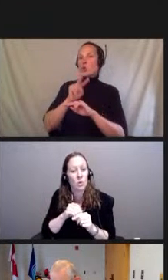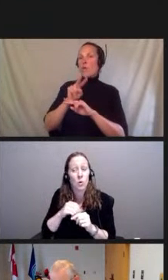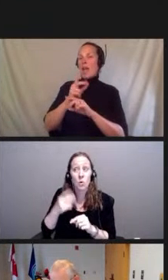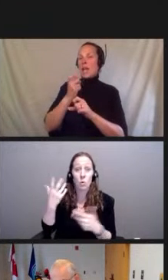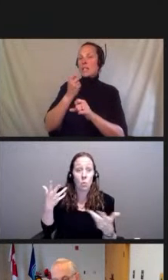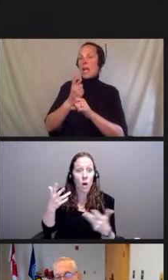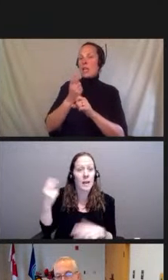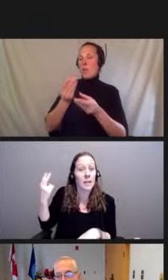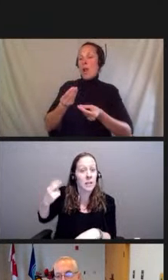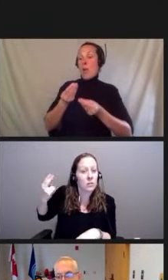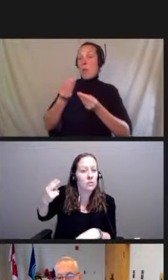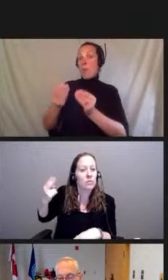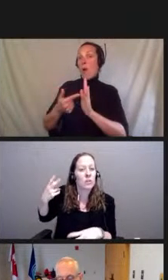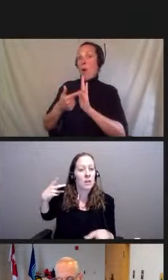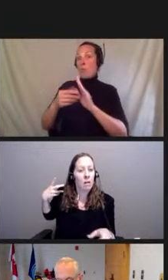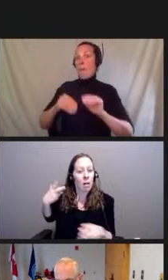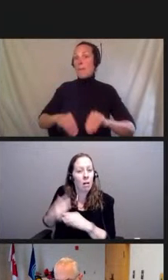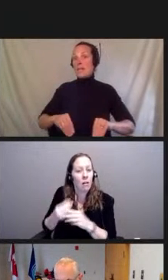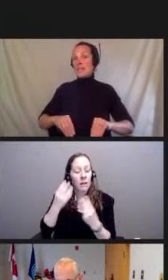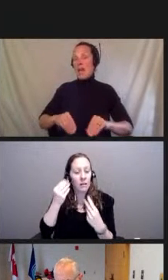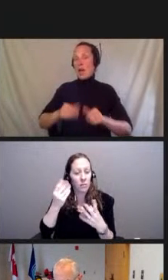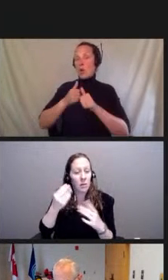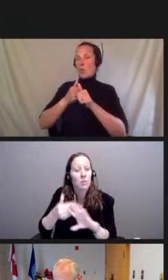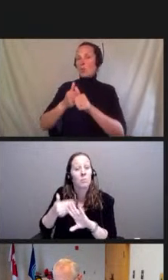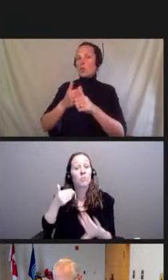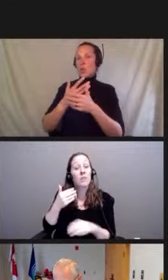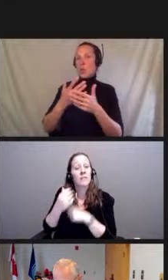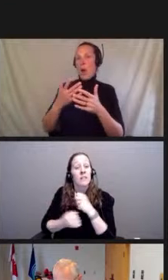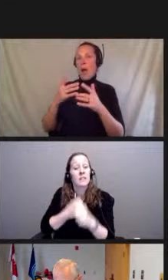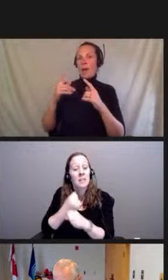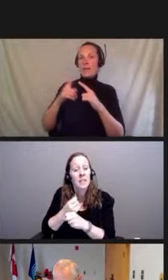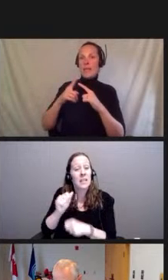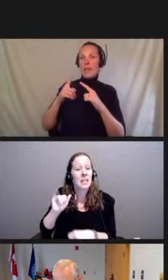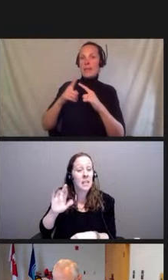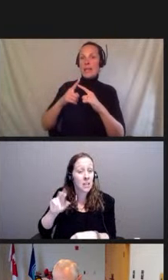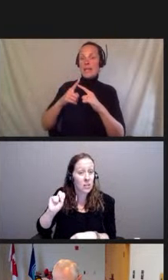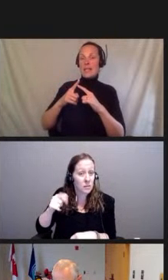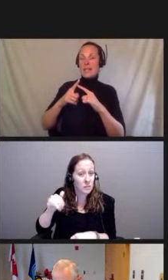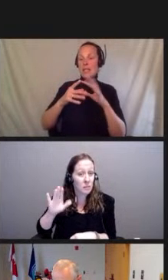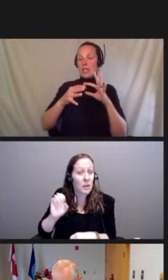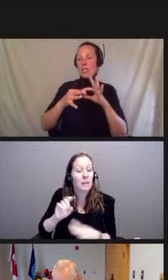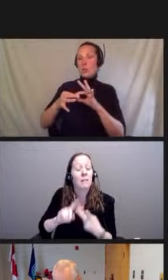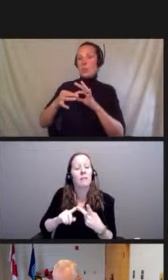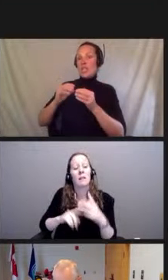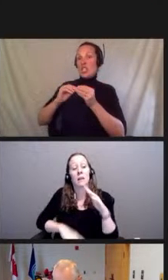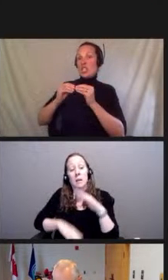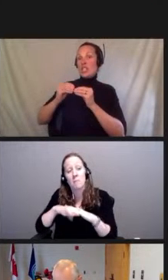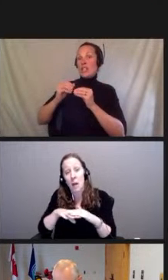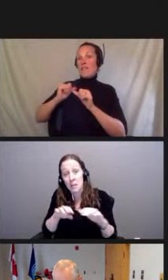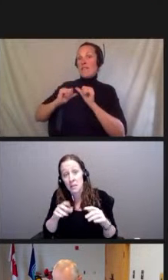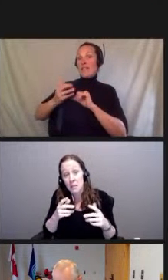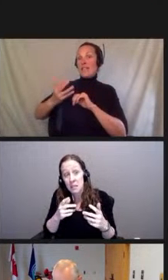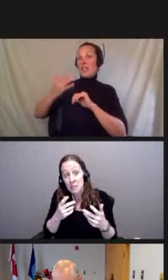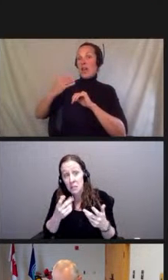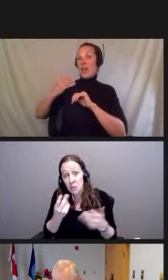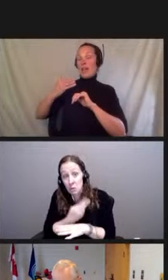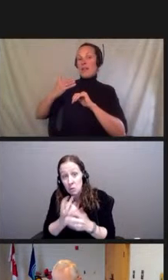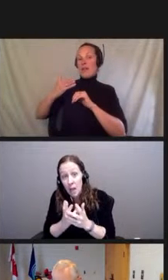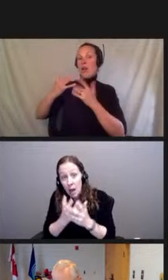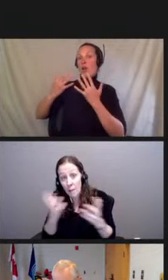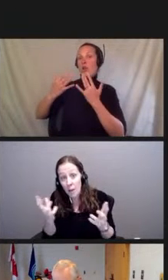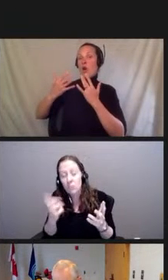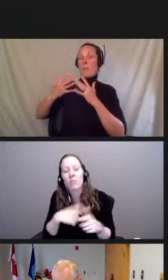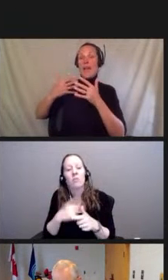historical lagging indicators, such as previous year's airspace and capacity consumption, to estimate the remaining